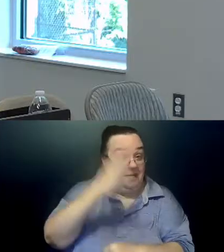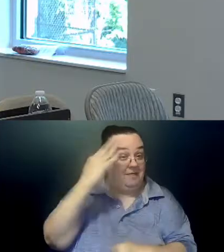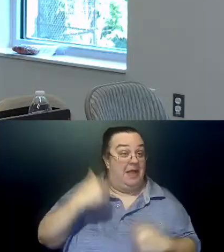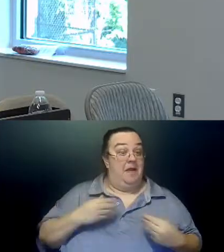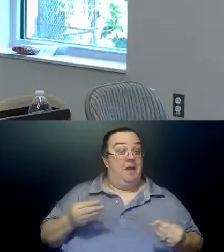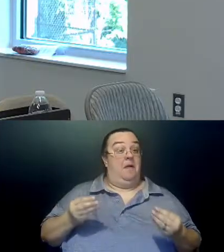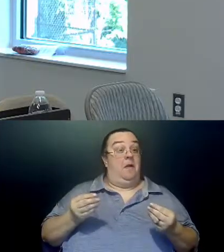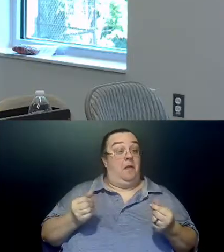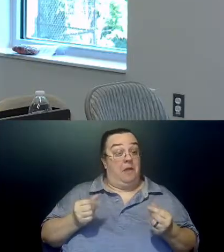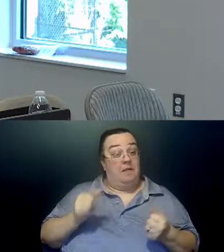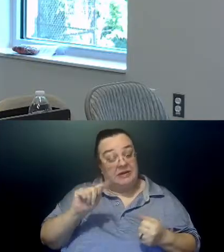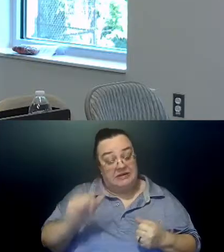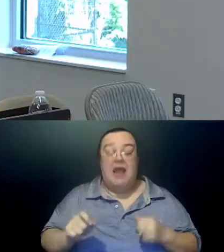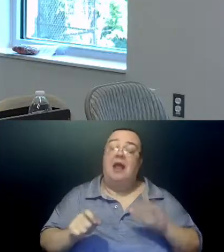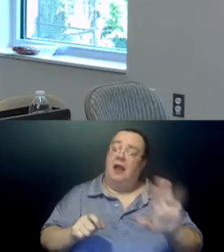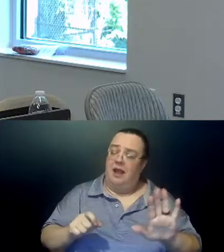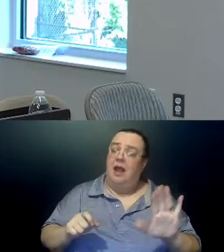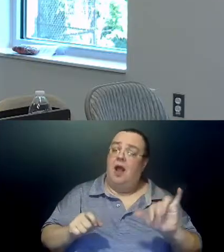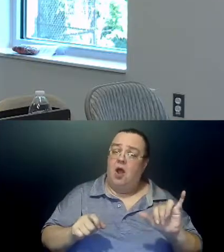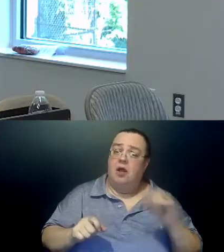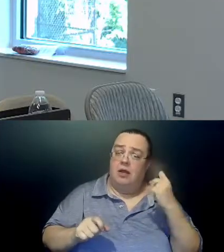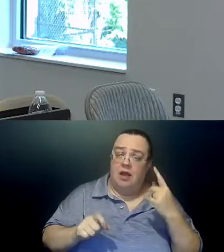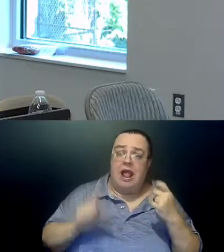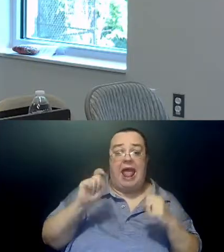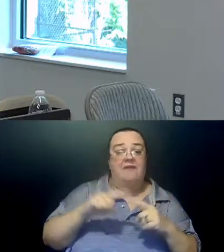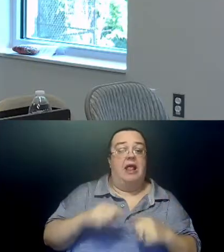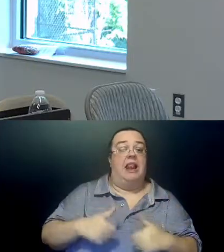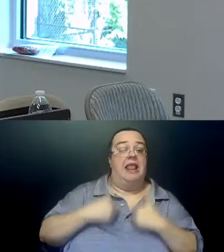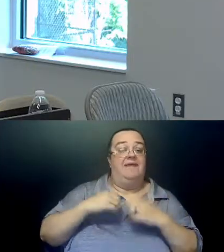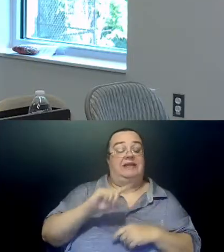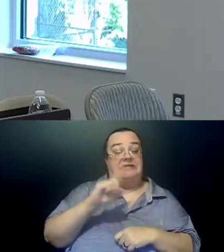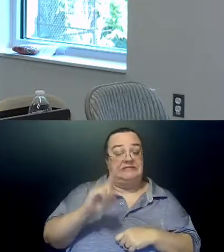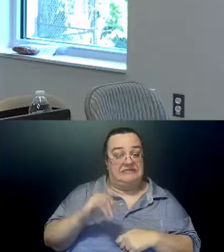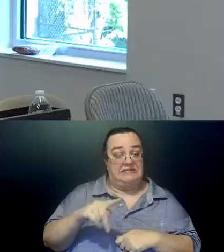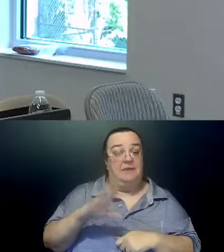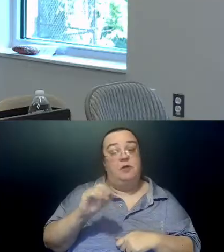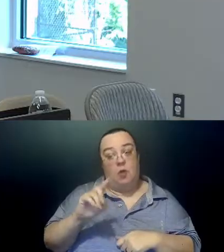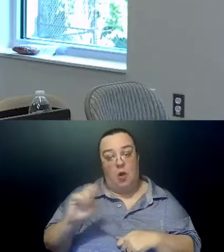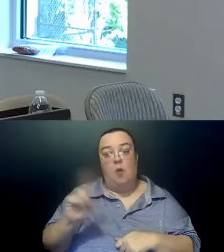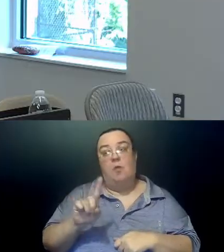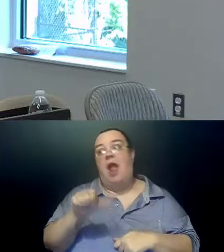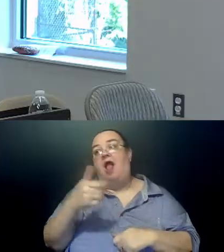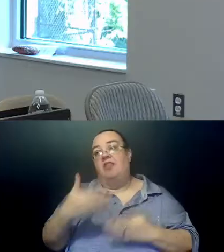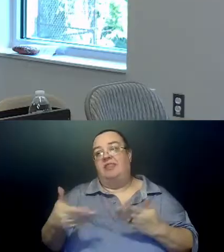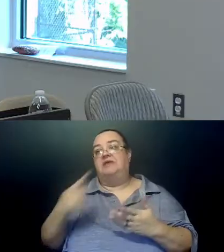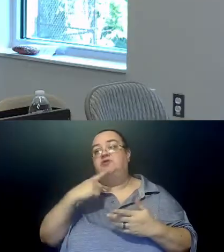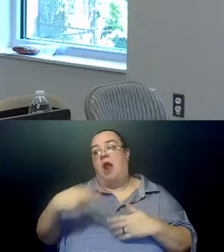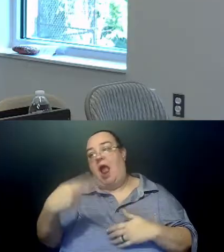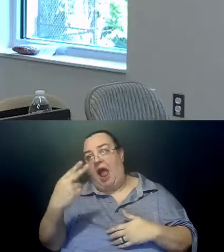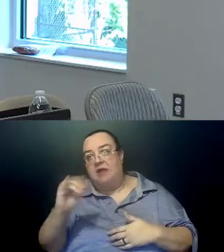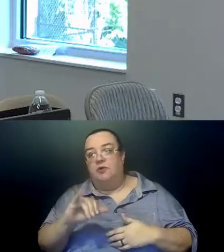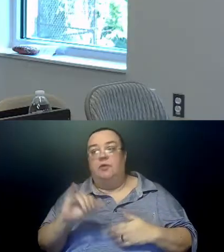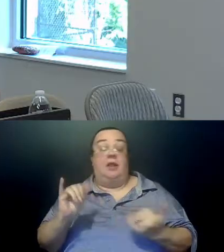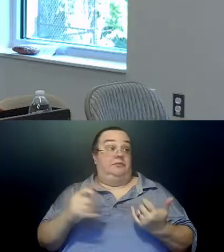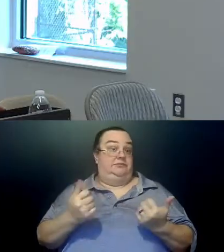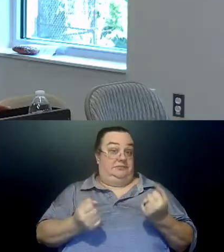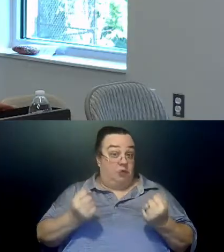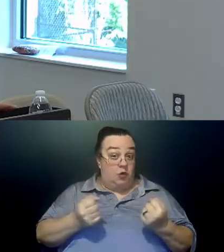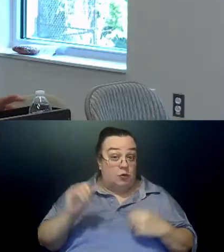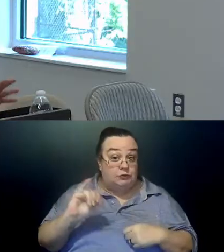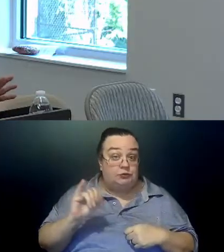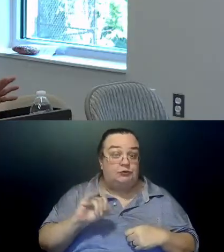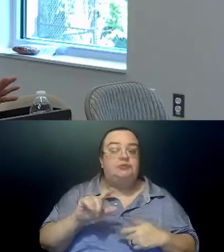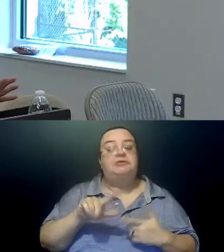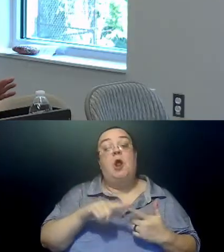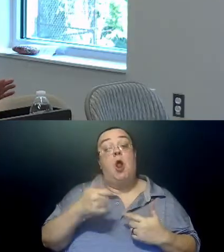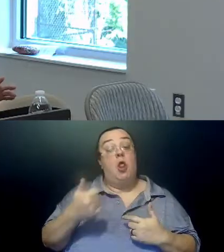tax, not to mention that we happen to live in a zip code where other things are very high as well, like car insurance and other